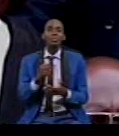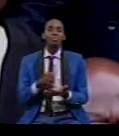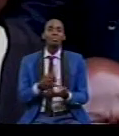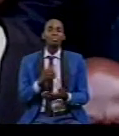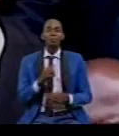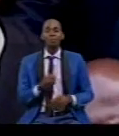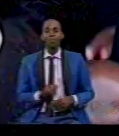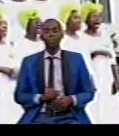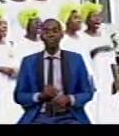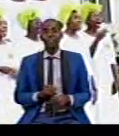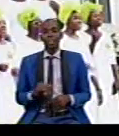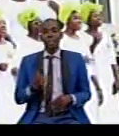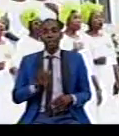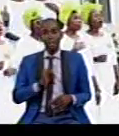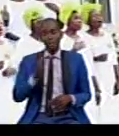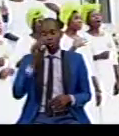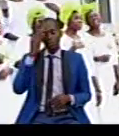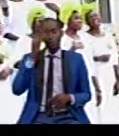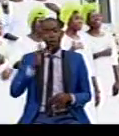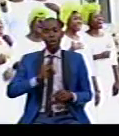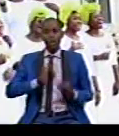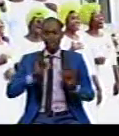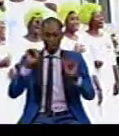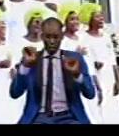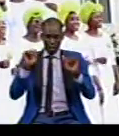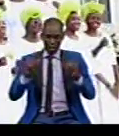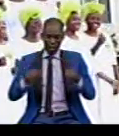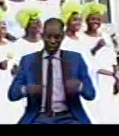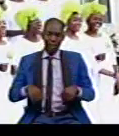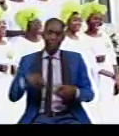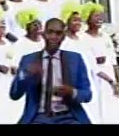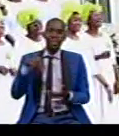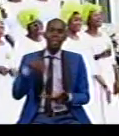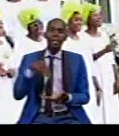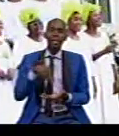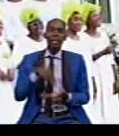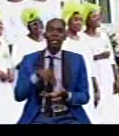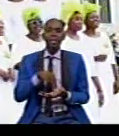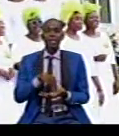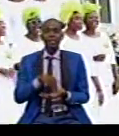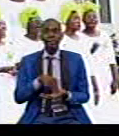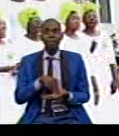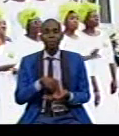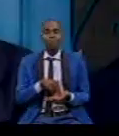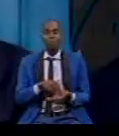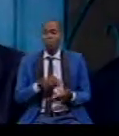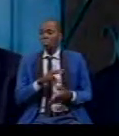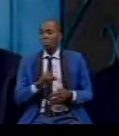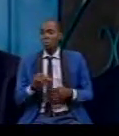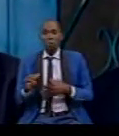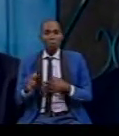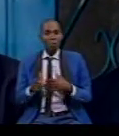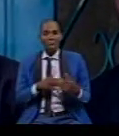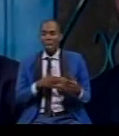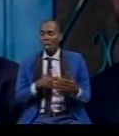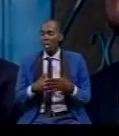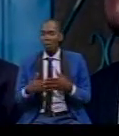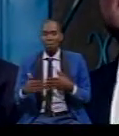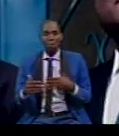your husband were by your side? Anything we do behind the